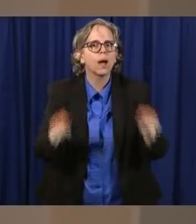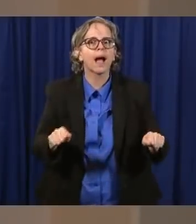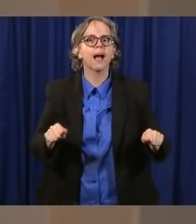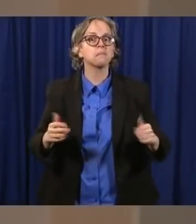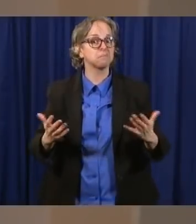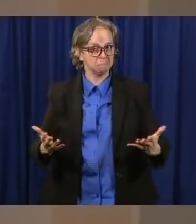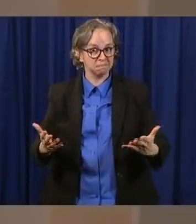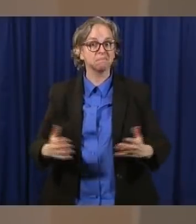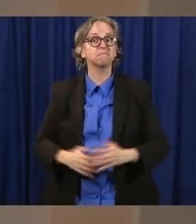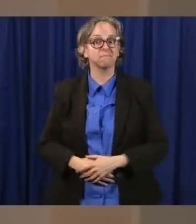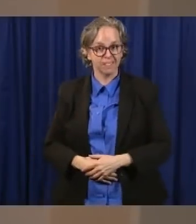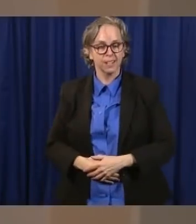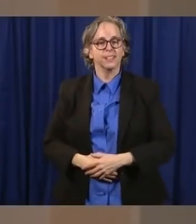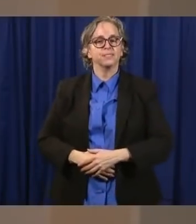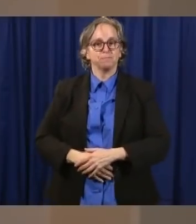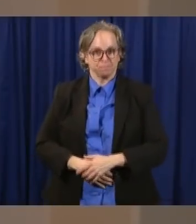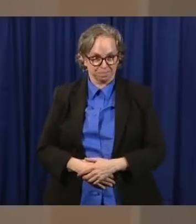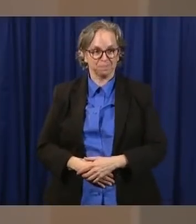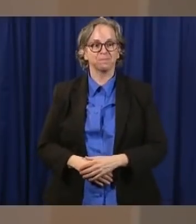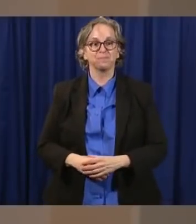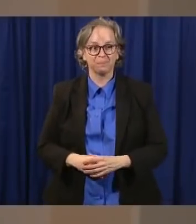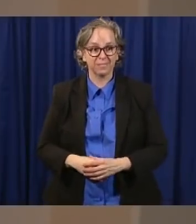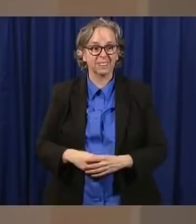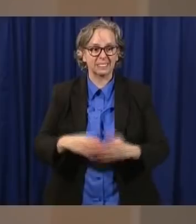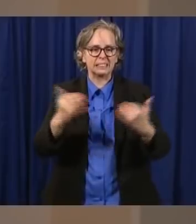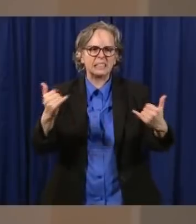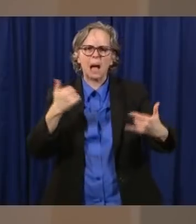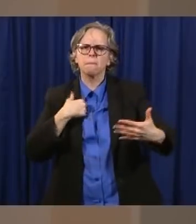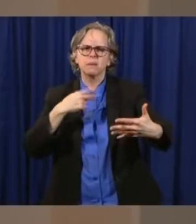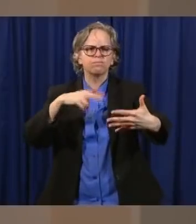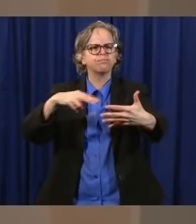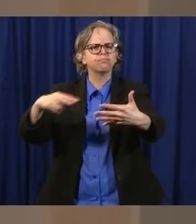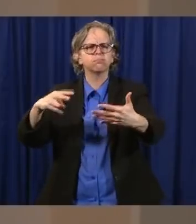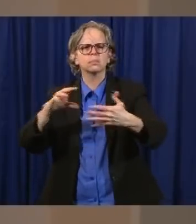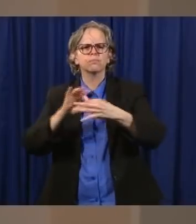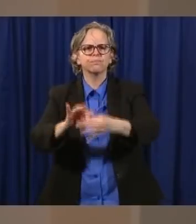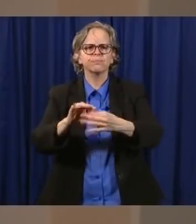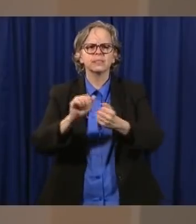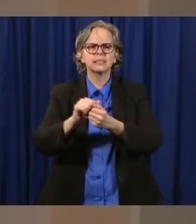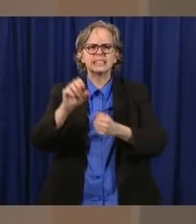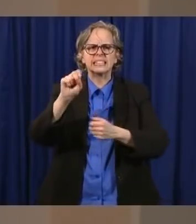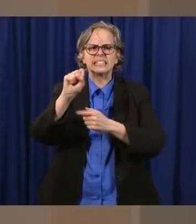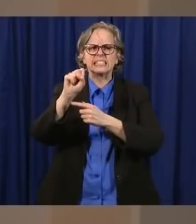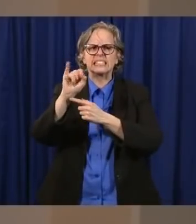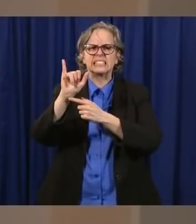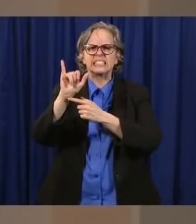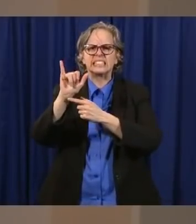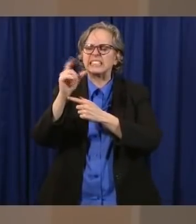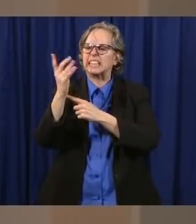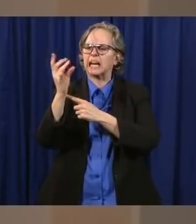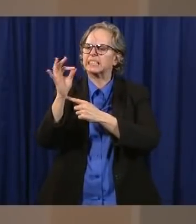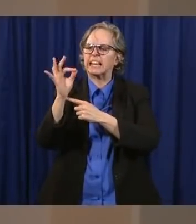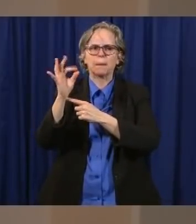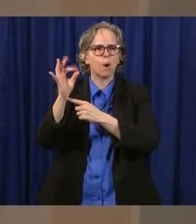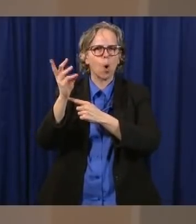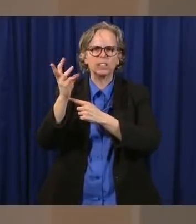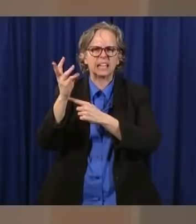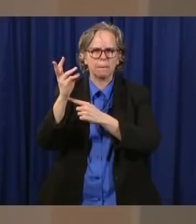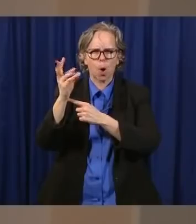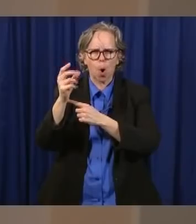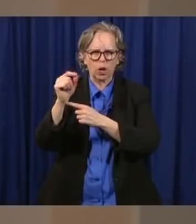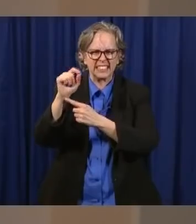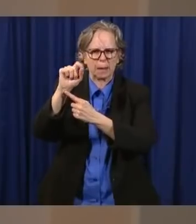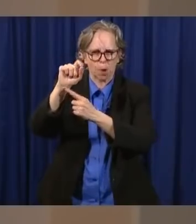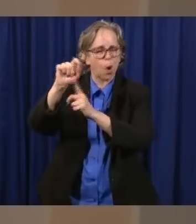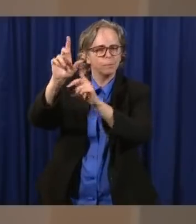I saw a report earlier today about Singapore. Singapore is one of the countries that had an early coronavirus hit,